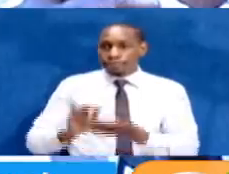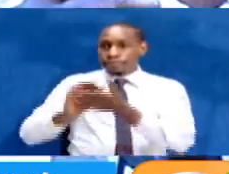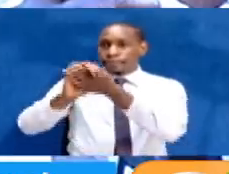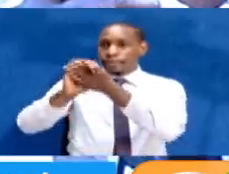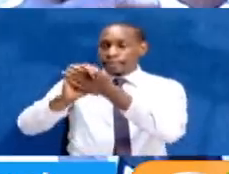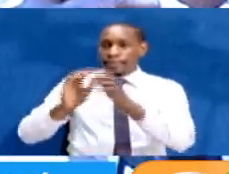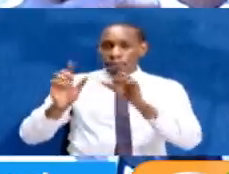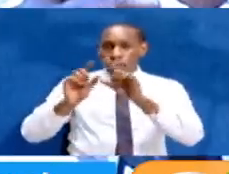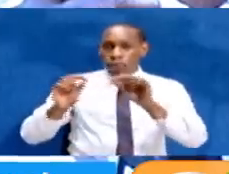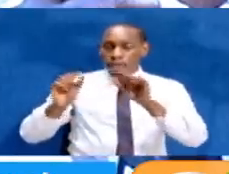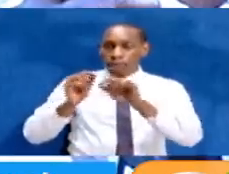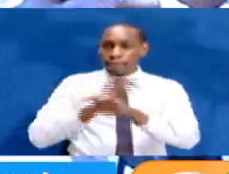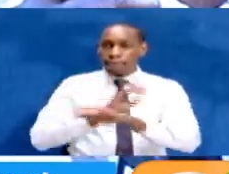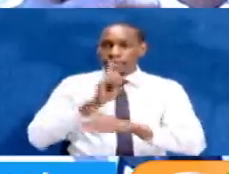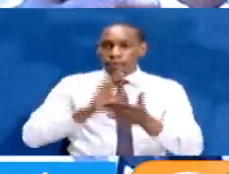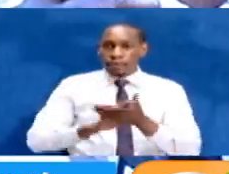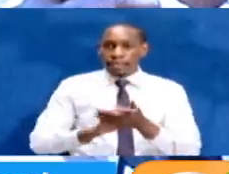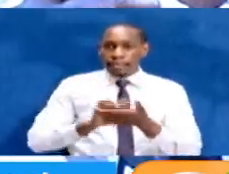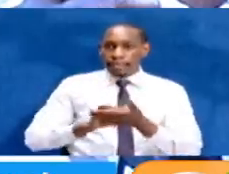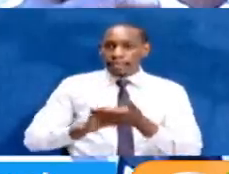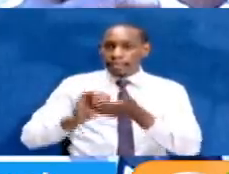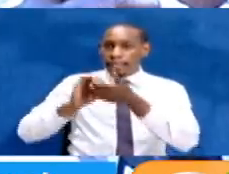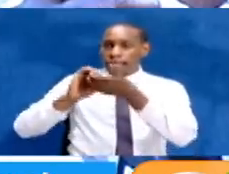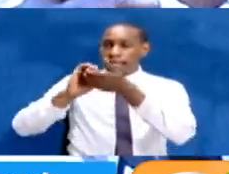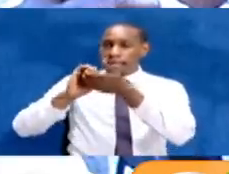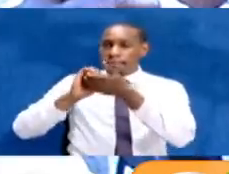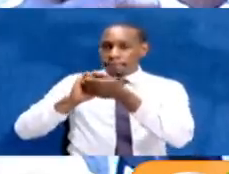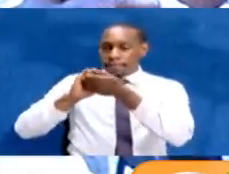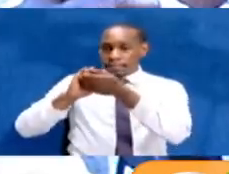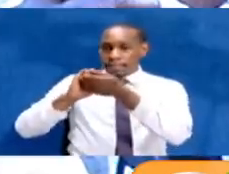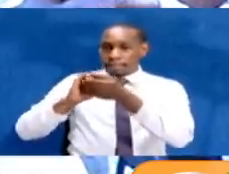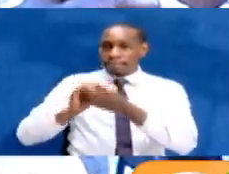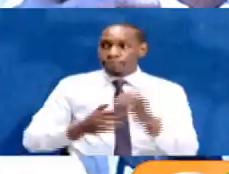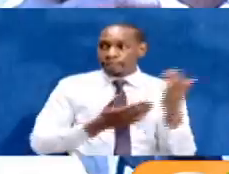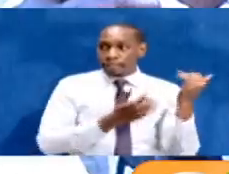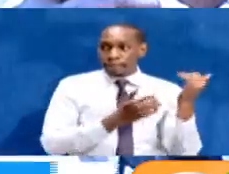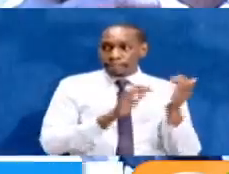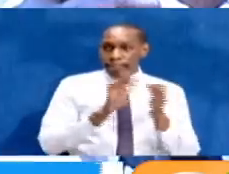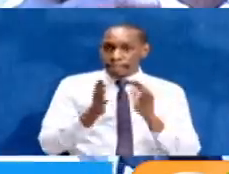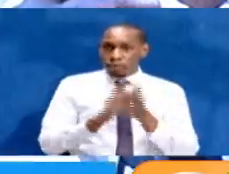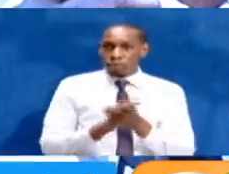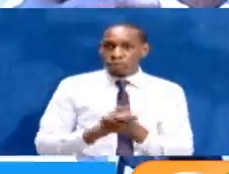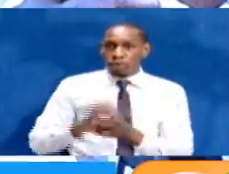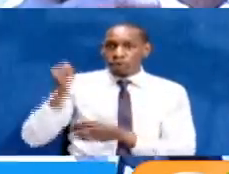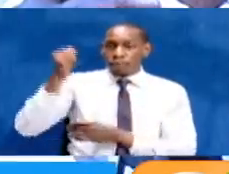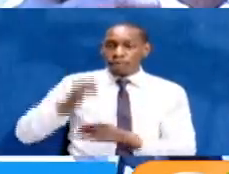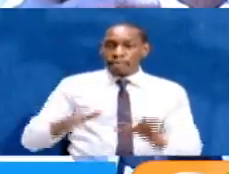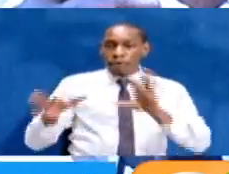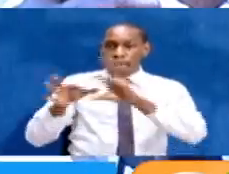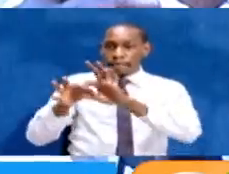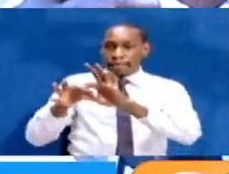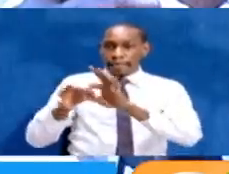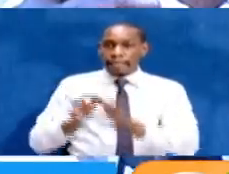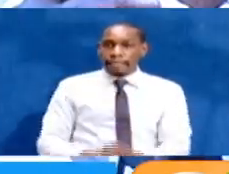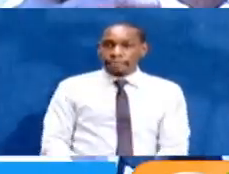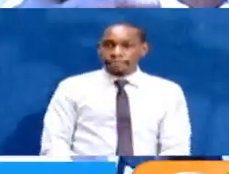I think we've said it here before, the handshake was expected to be a political alliance.